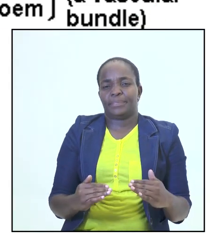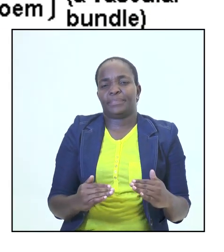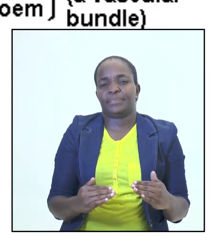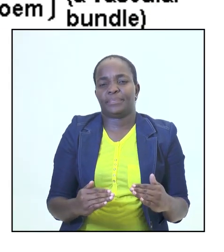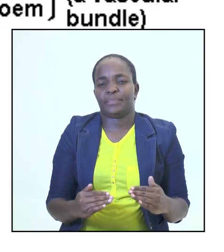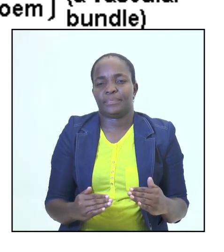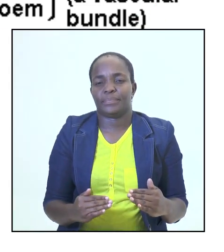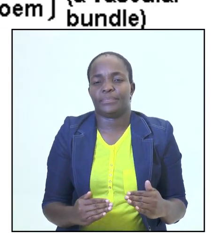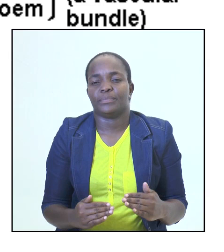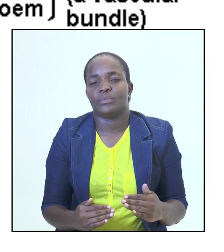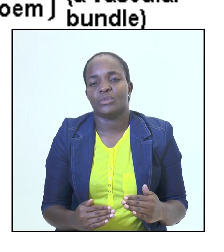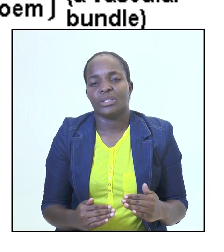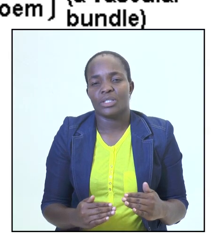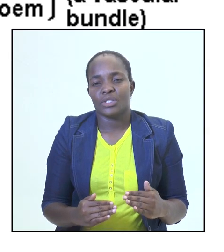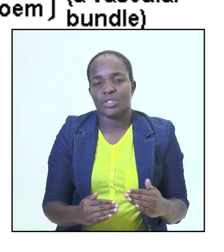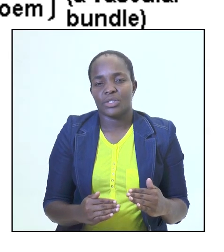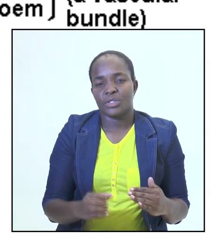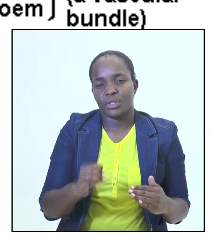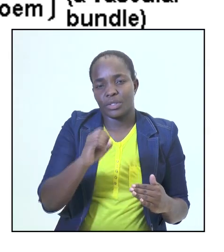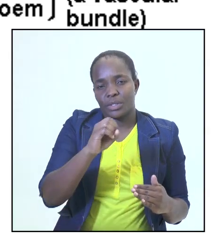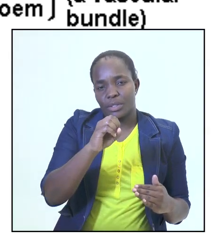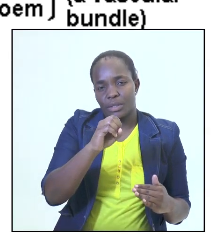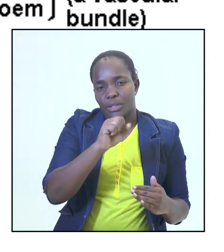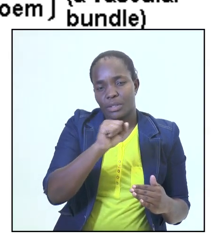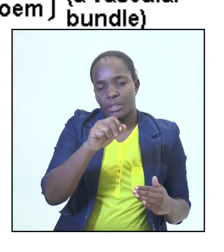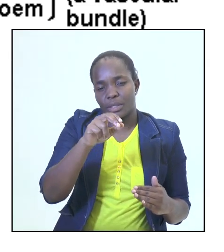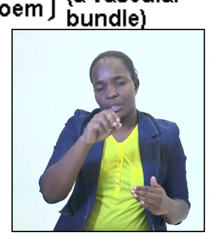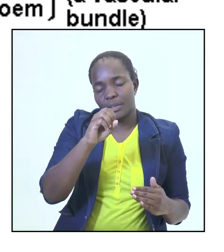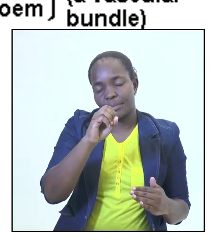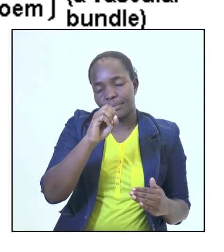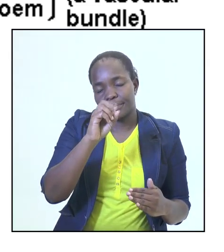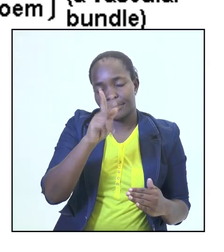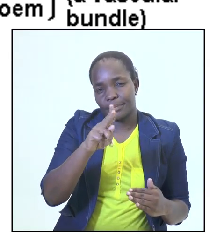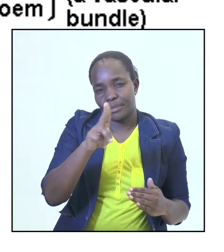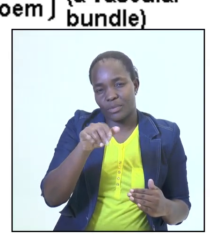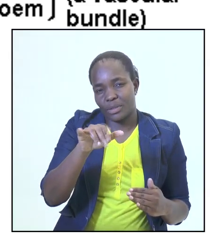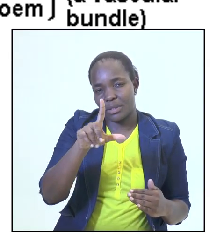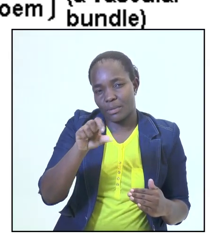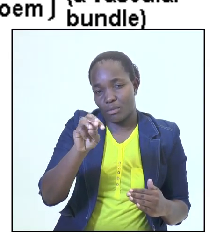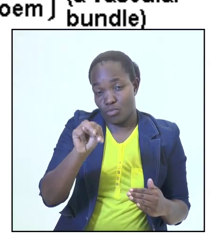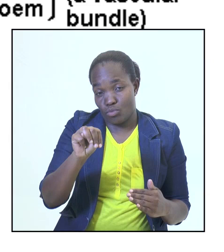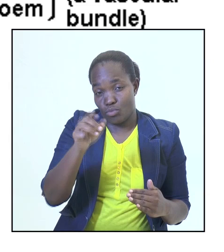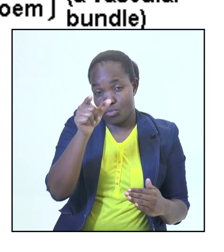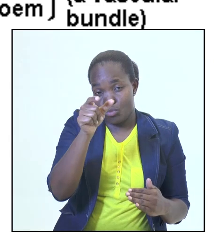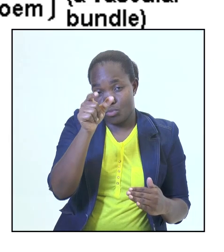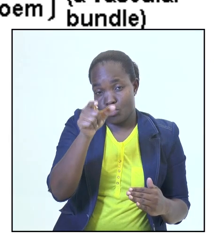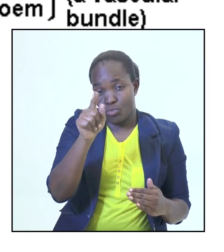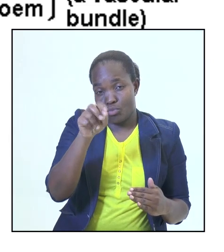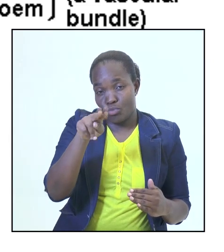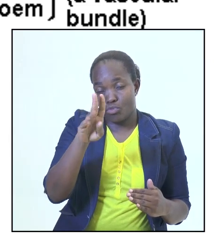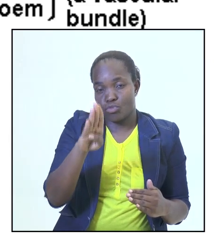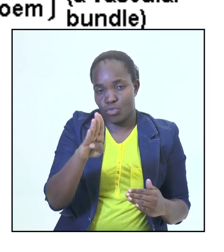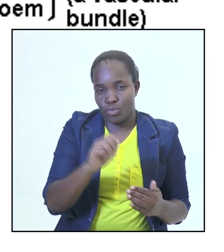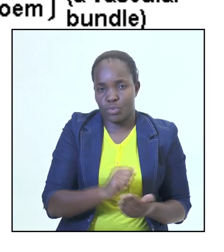which transport water and the phloem sieve tubes which translocate sucrose. Numerous